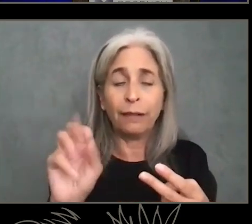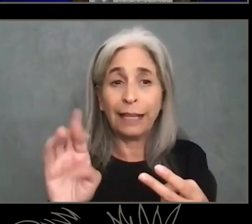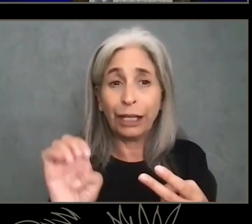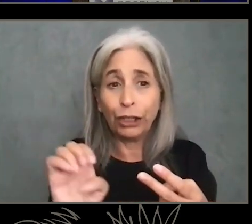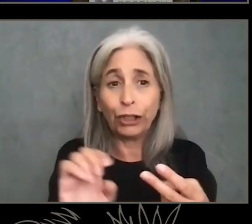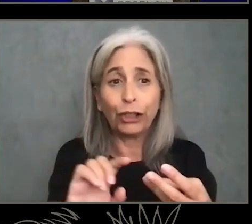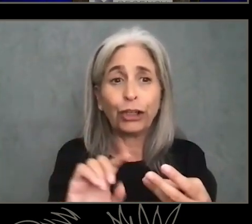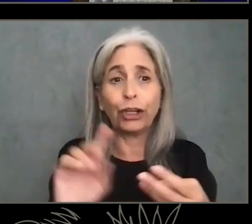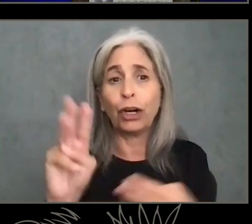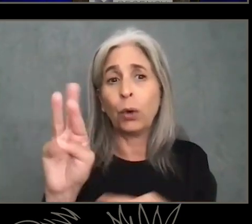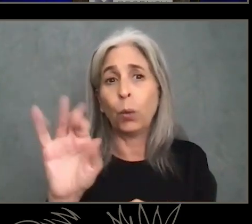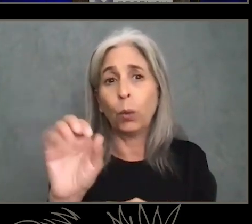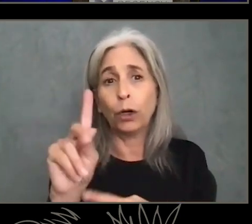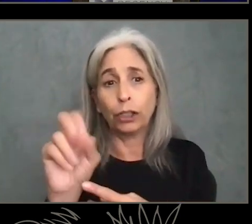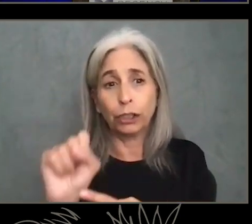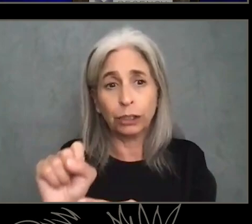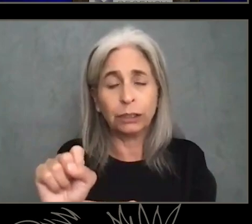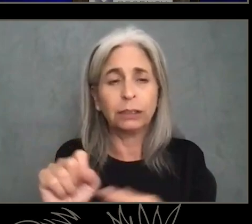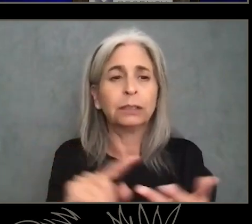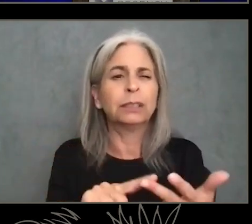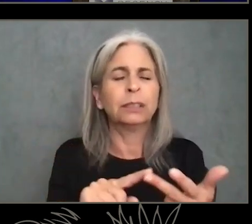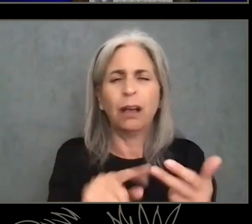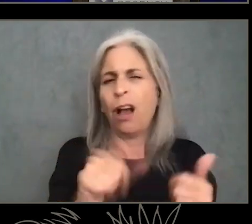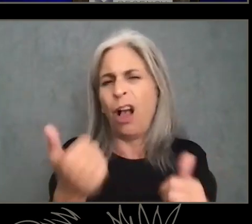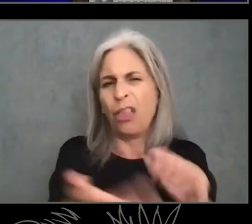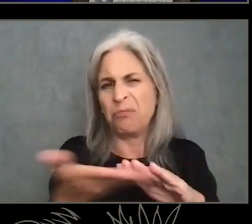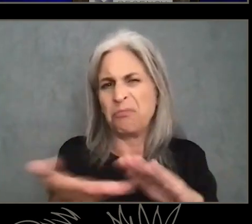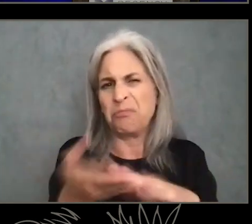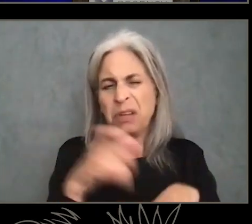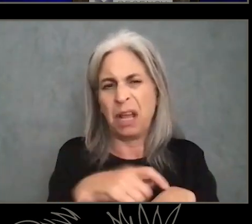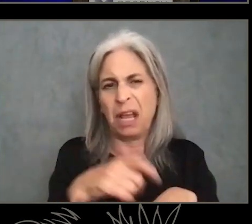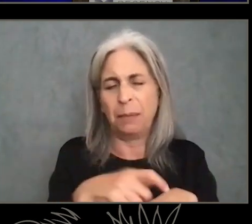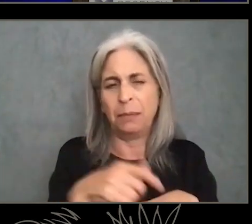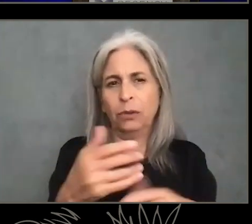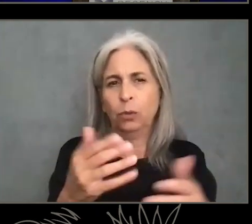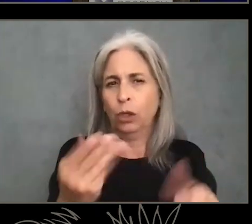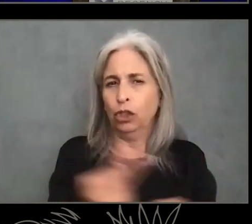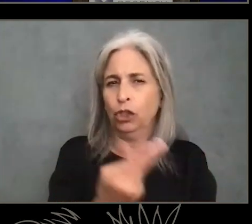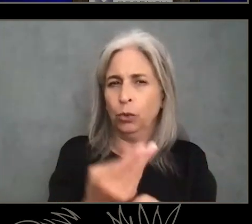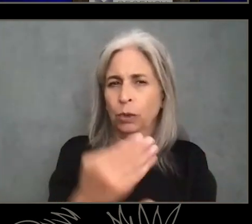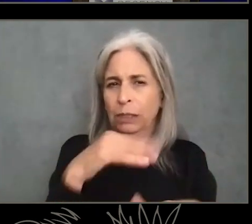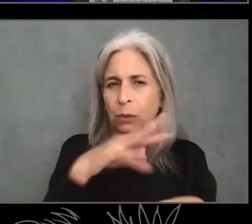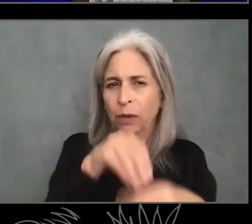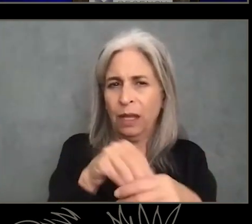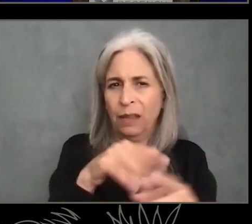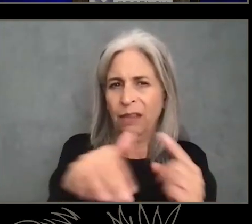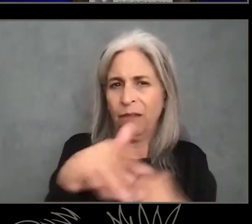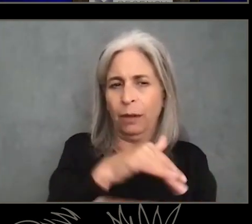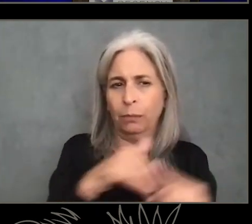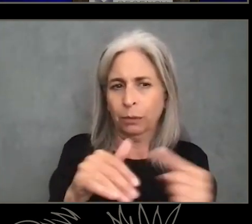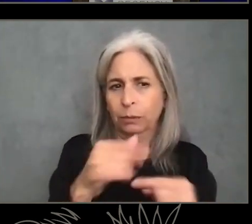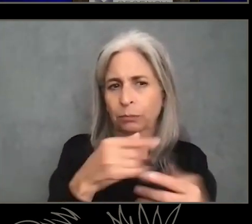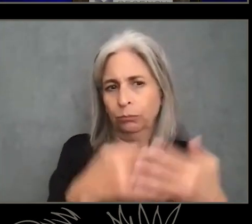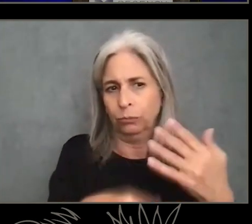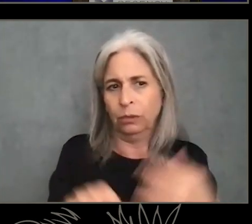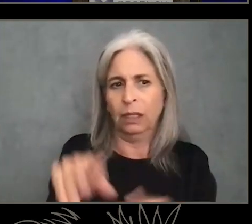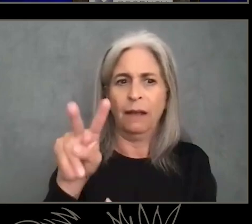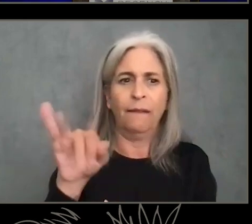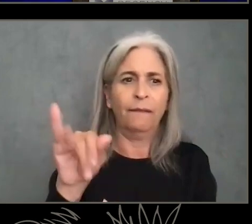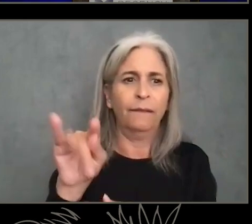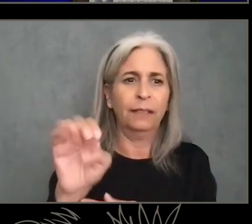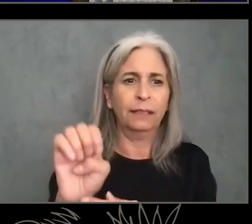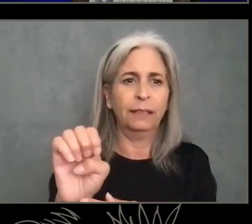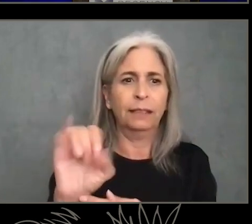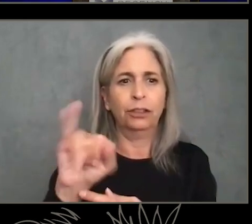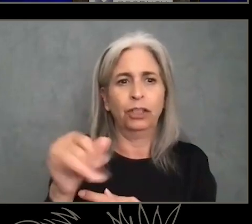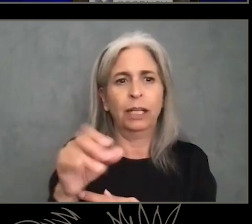also other runtimes that we want to take advantage of, or environments, such as Cloudflare workers,